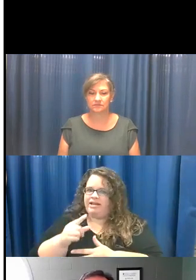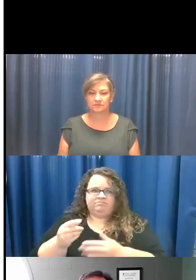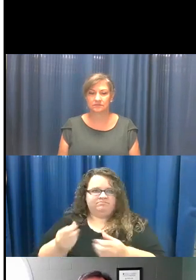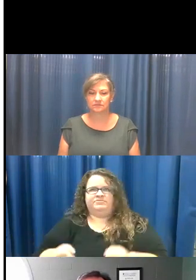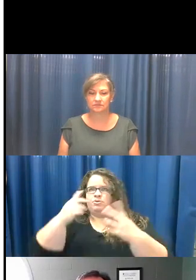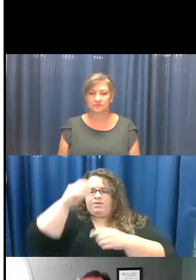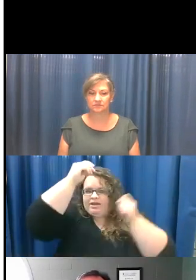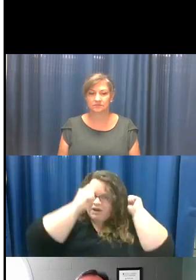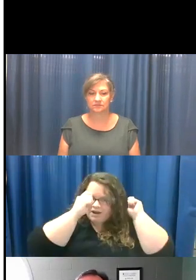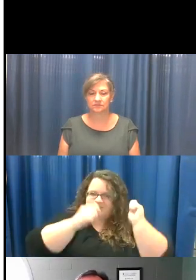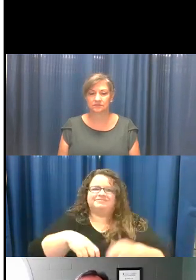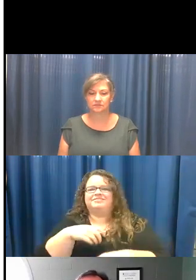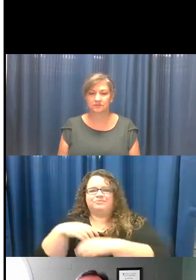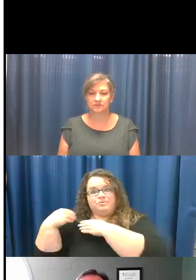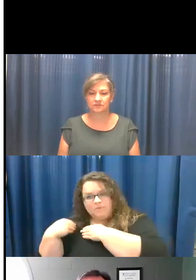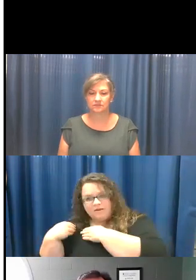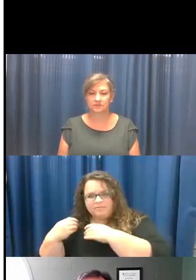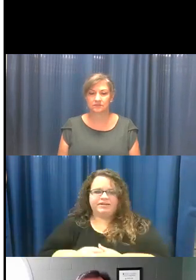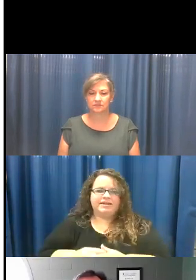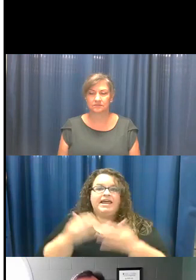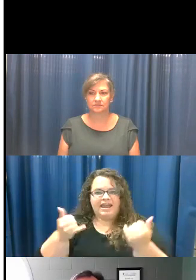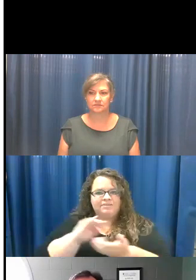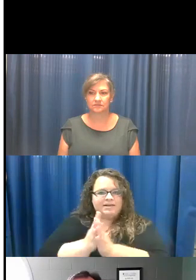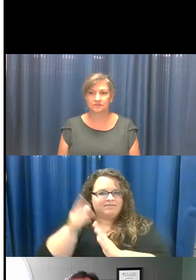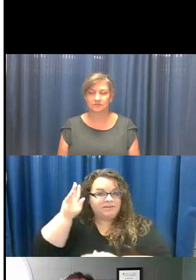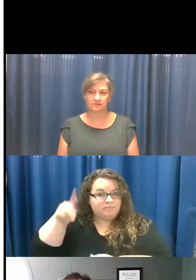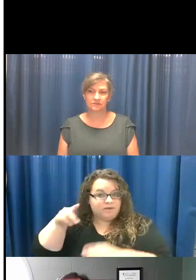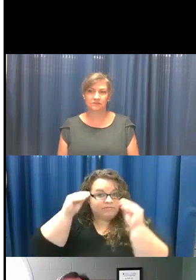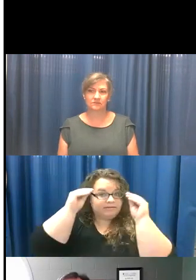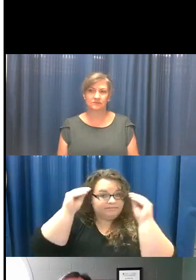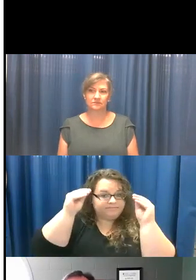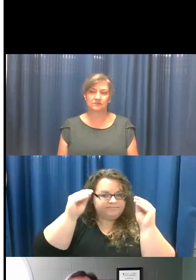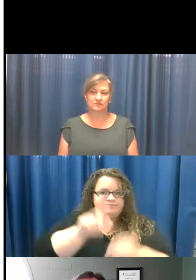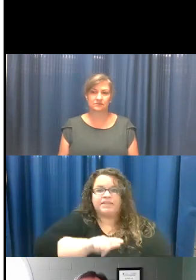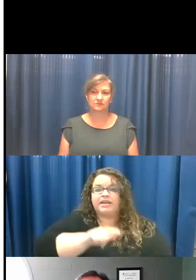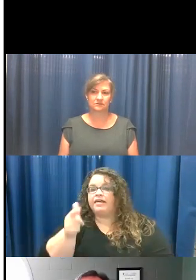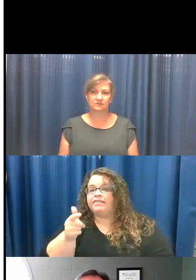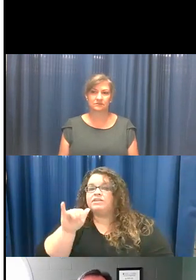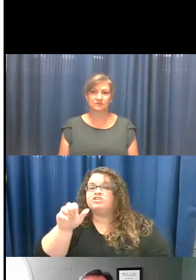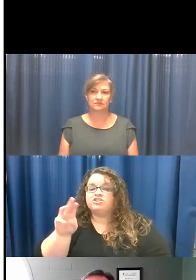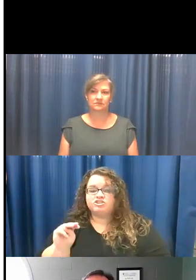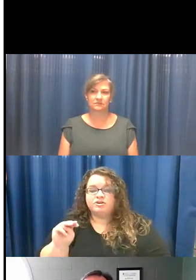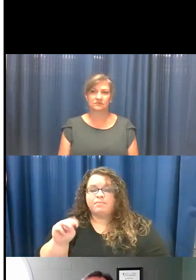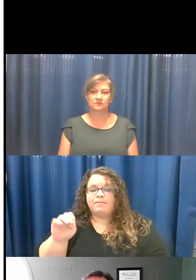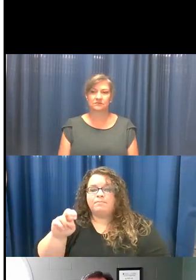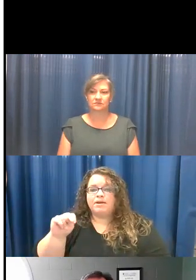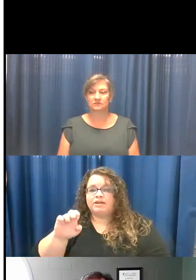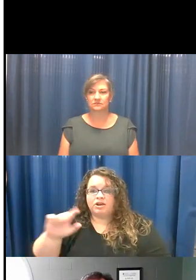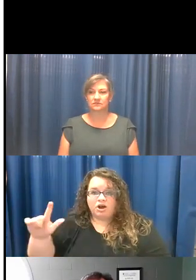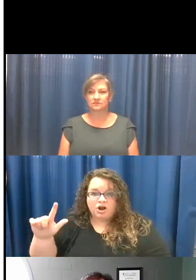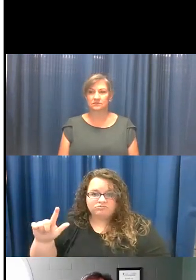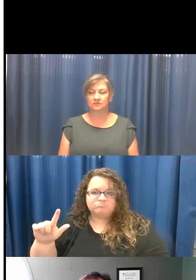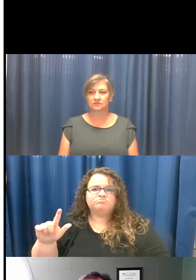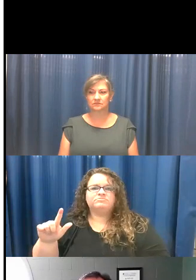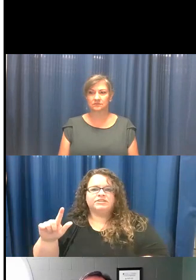and is now our Vice President of Instruction. Jim Mancall joined us back in early summer. We kind of announced his